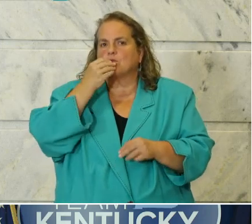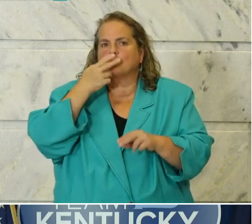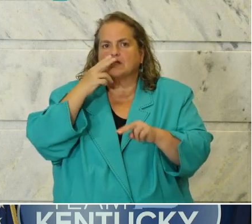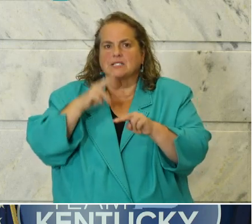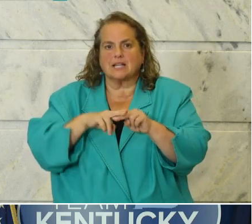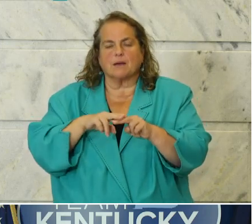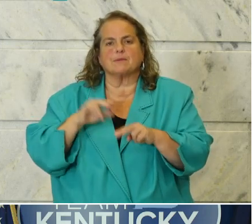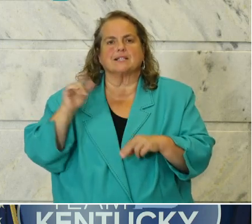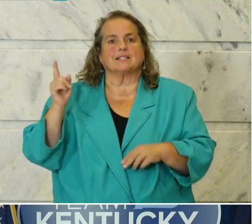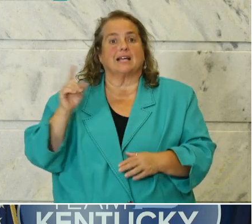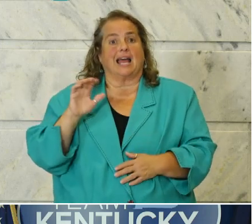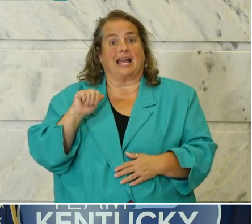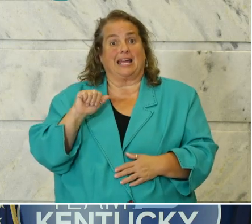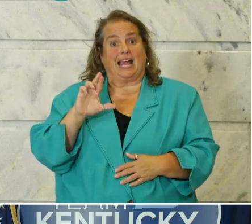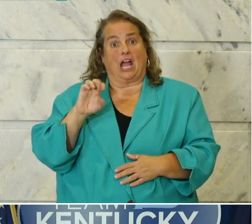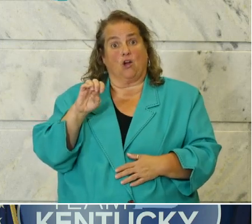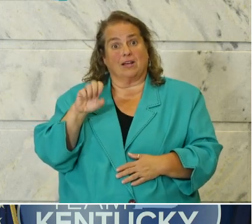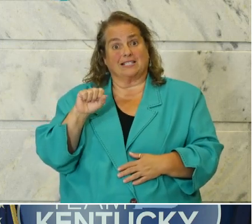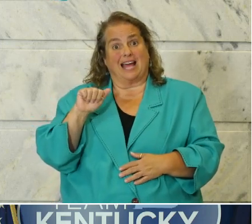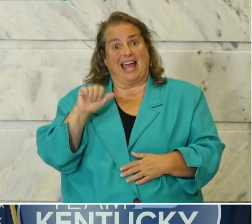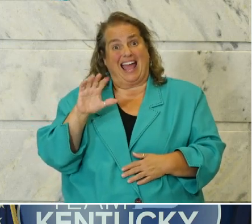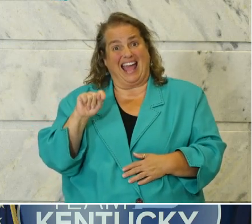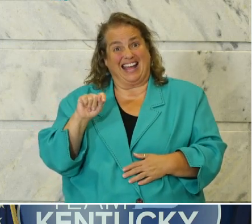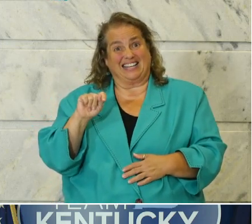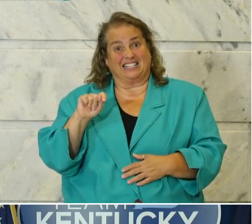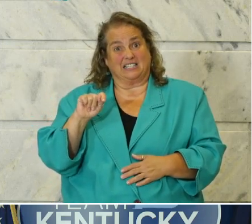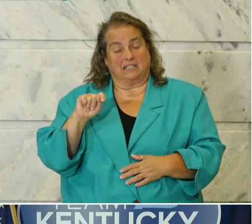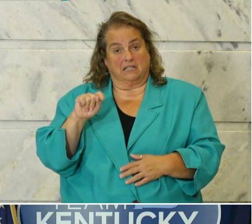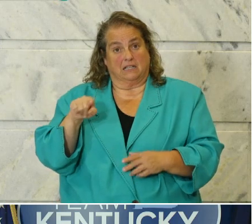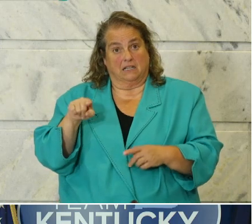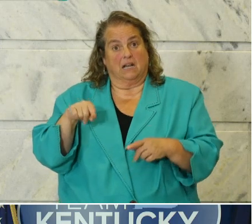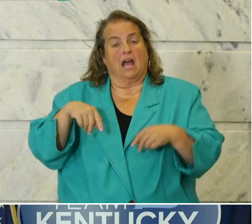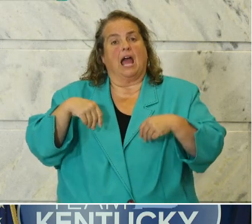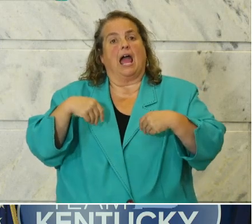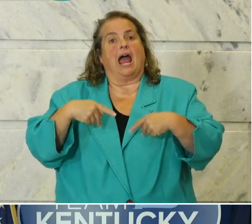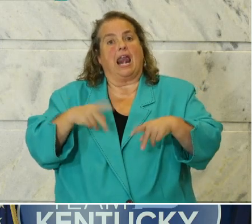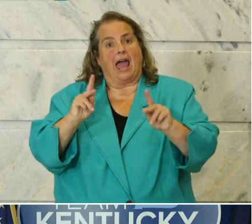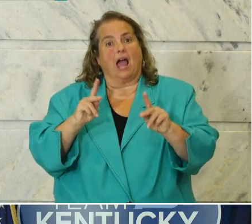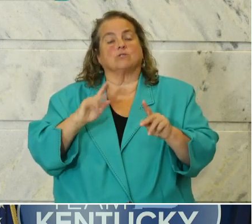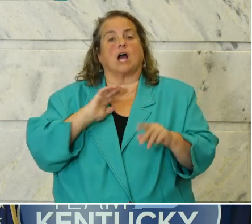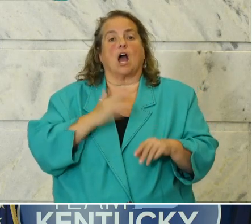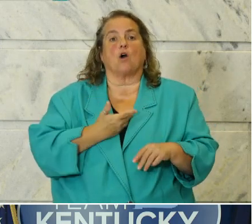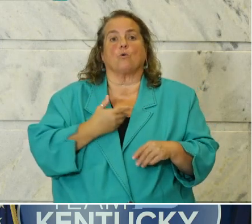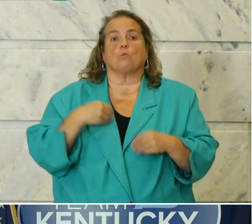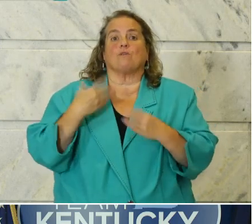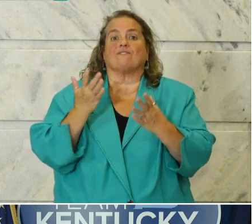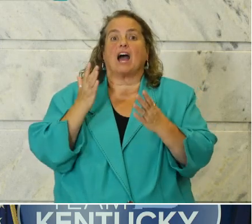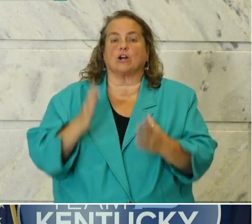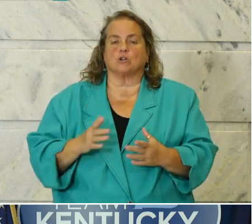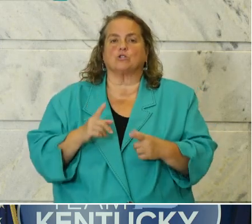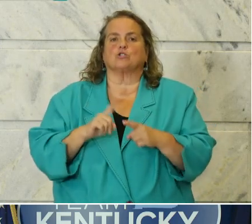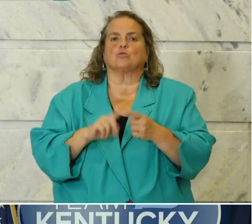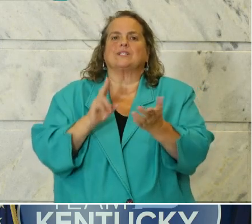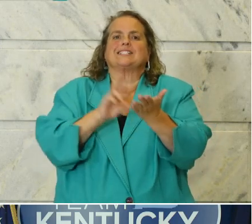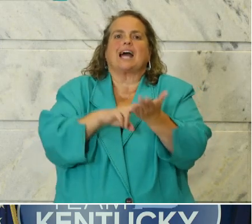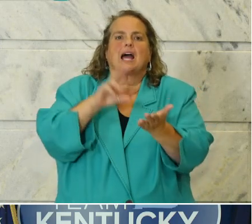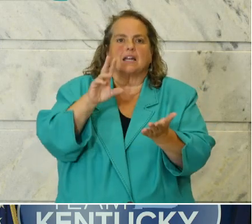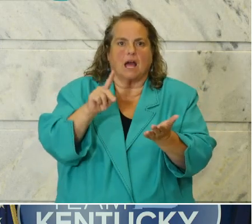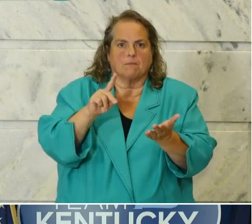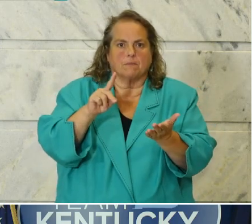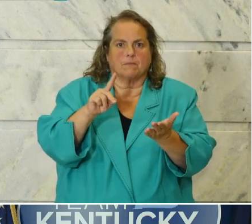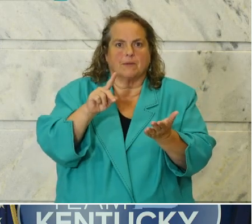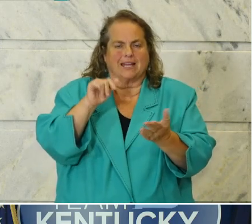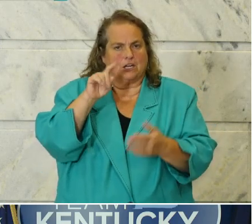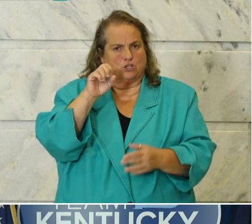The CARES Act allows our providers to sign up for some significant reliefs. It's 2%